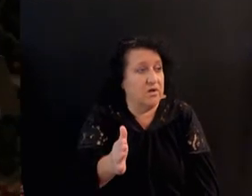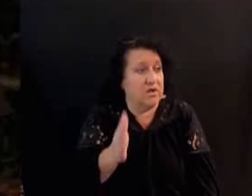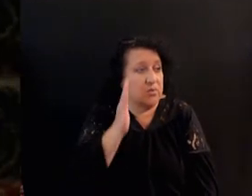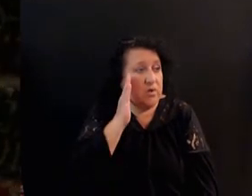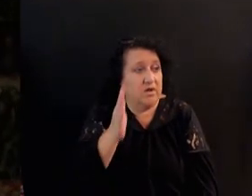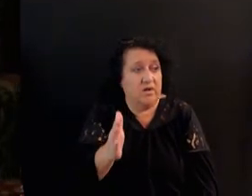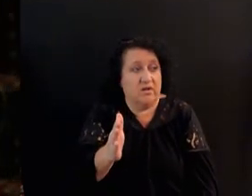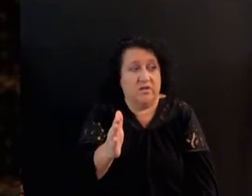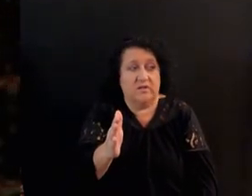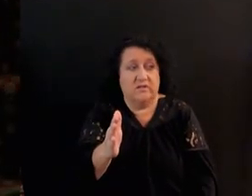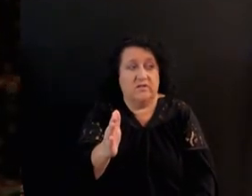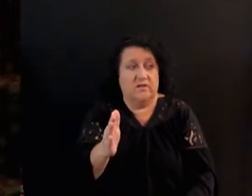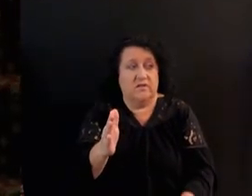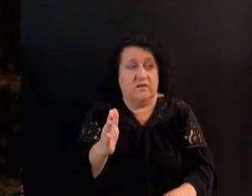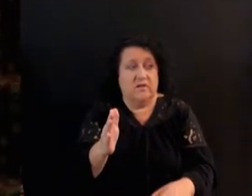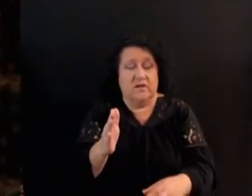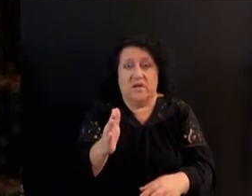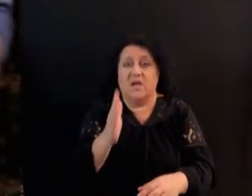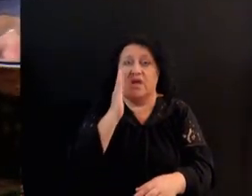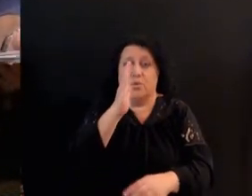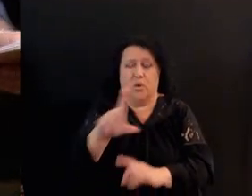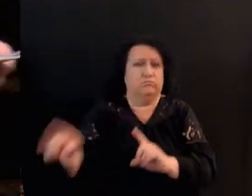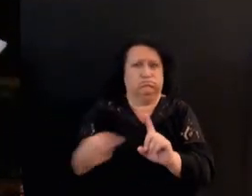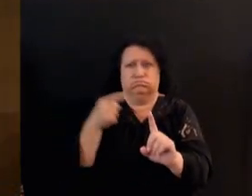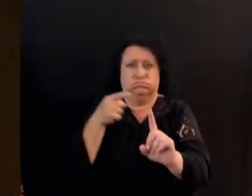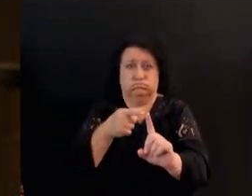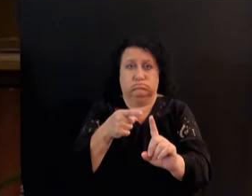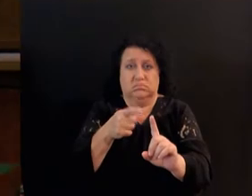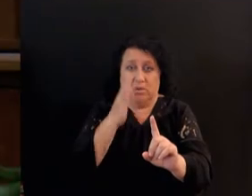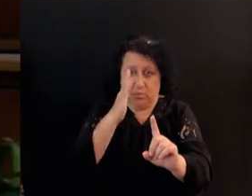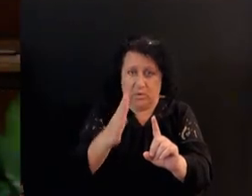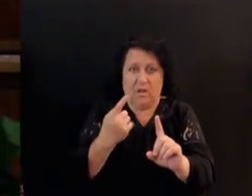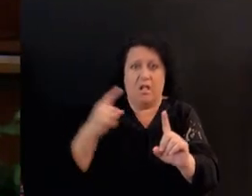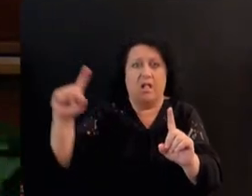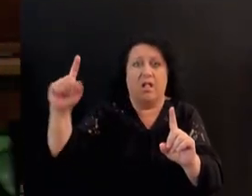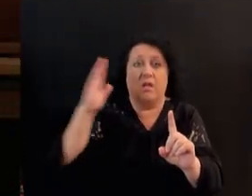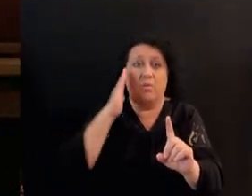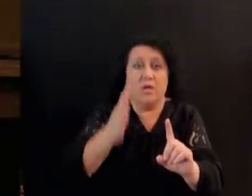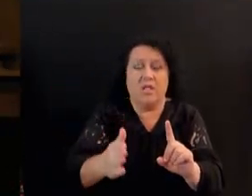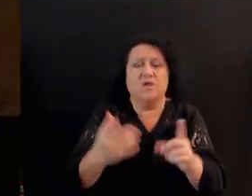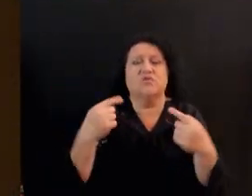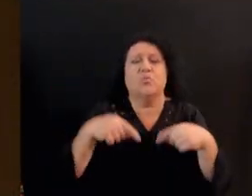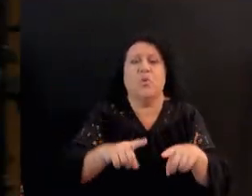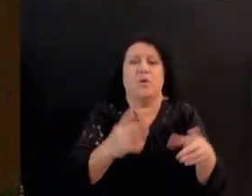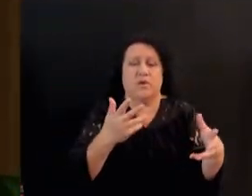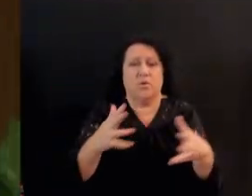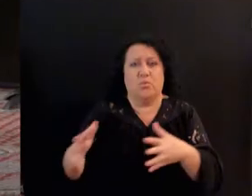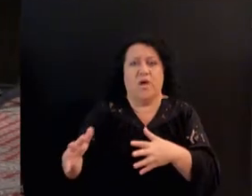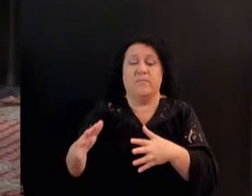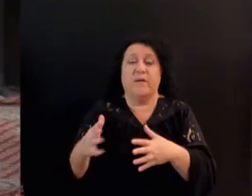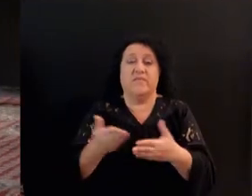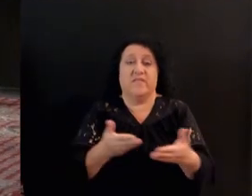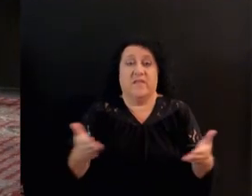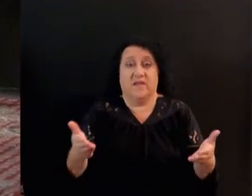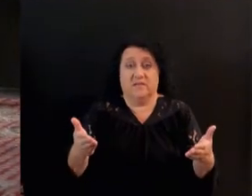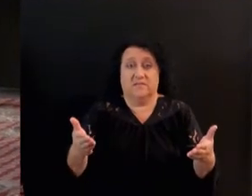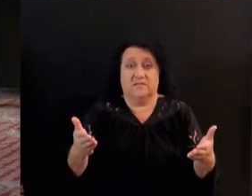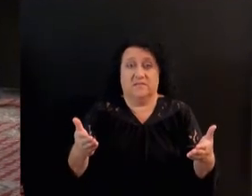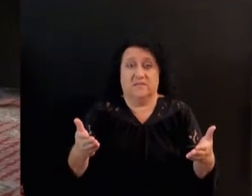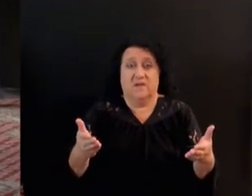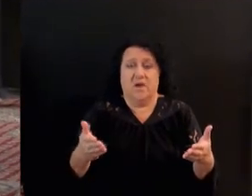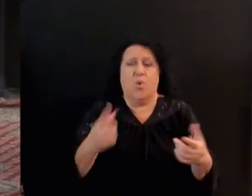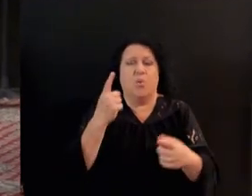And so today, as we wrap up things, that's why this is so important. One of the best ways to grow in our